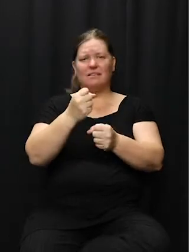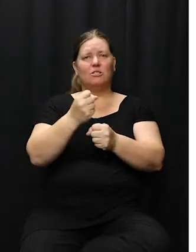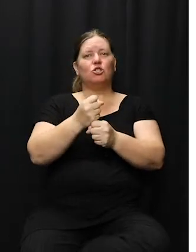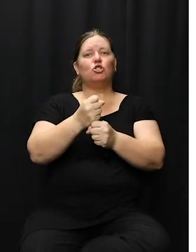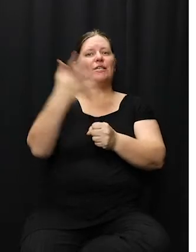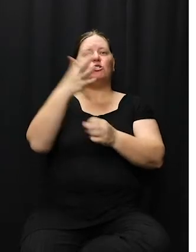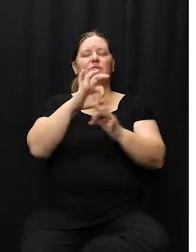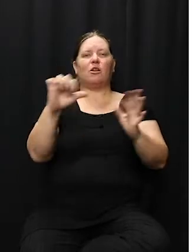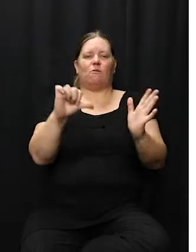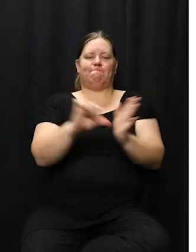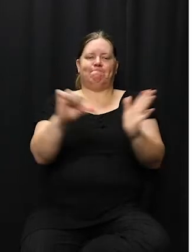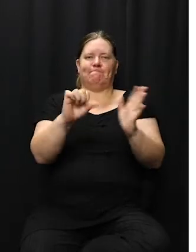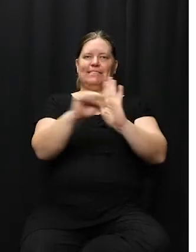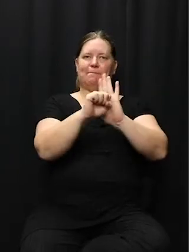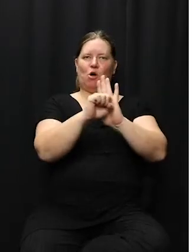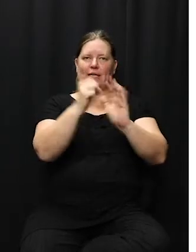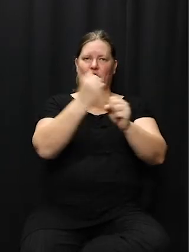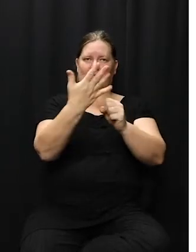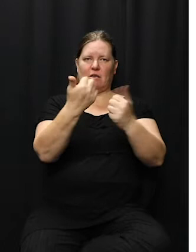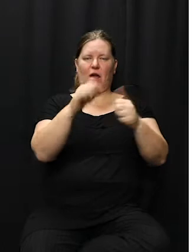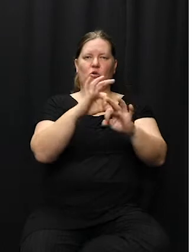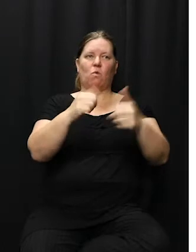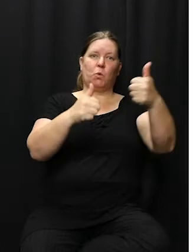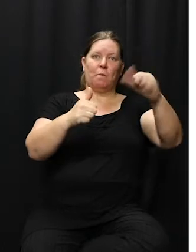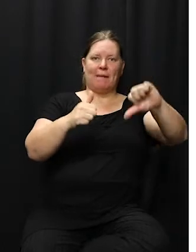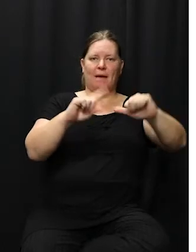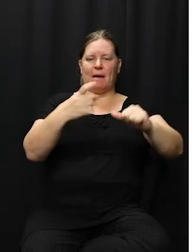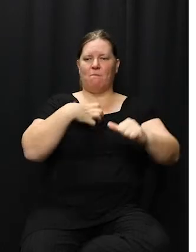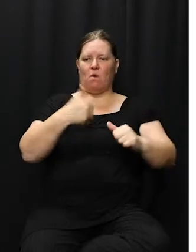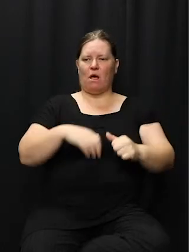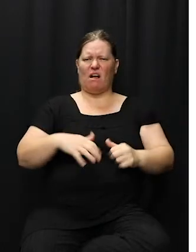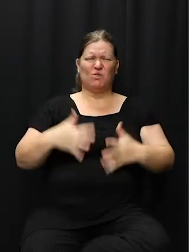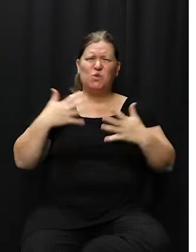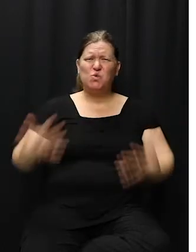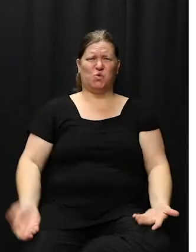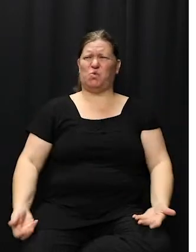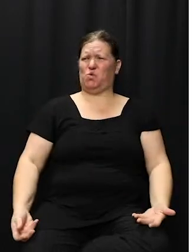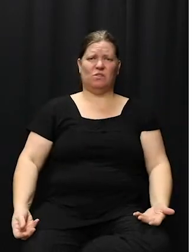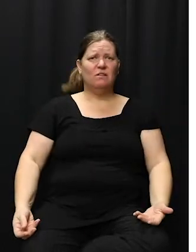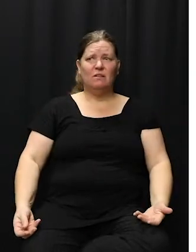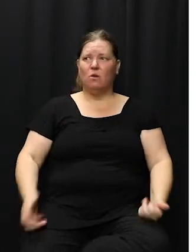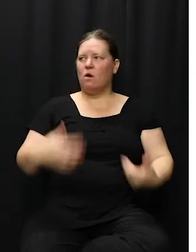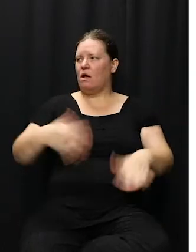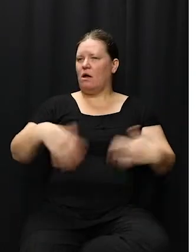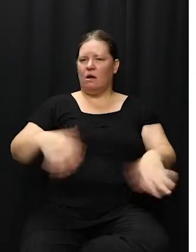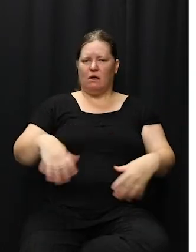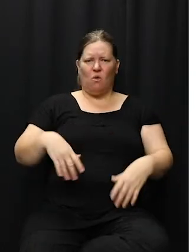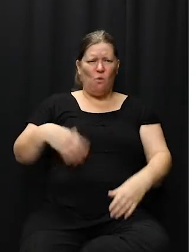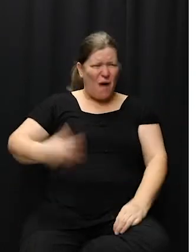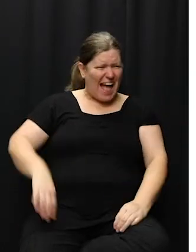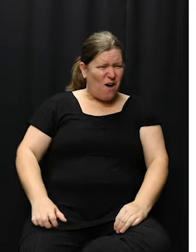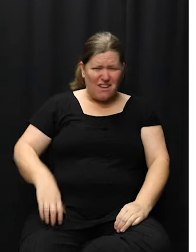gestures. So I don't mean symbolic gestures like good, bad, but something like, oh, it was huge, or wow. Like, did you see that?